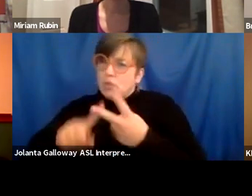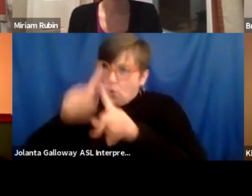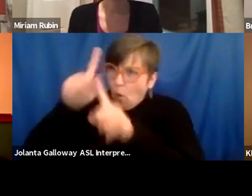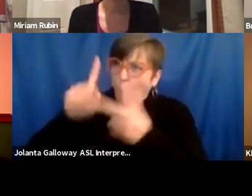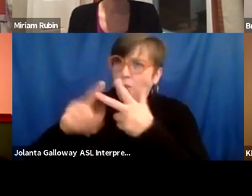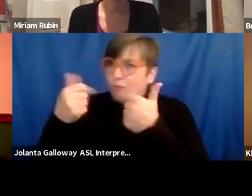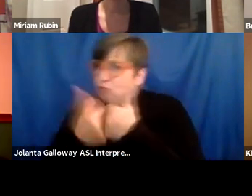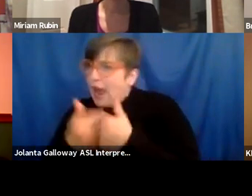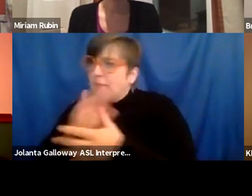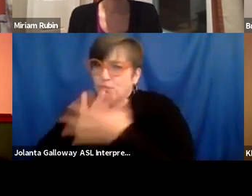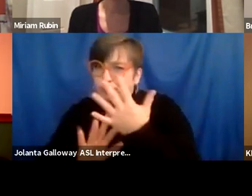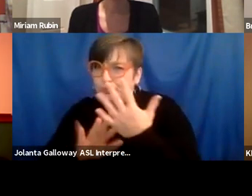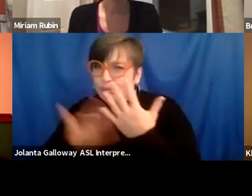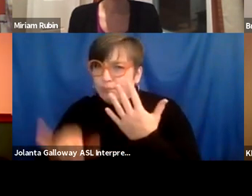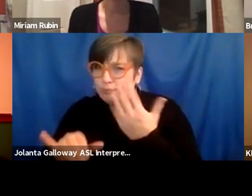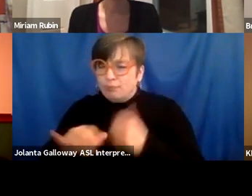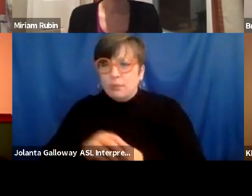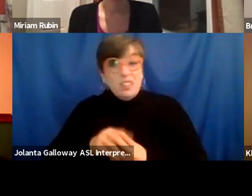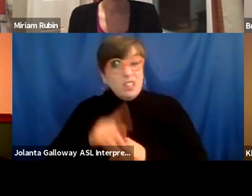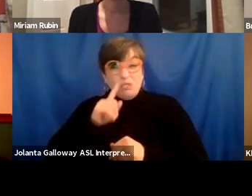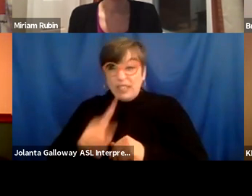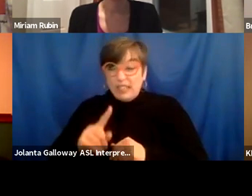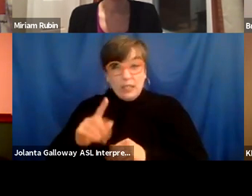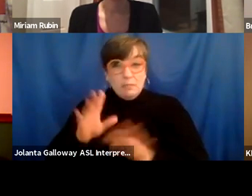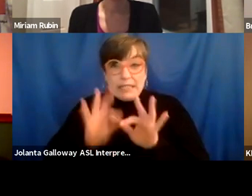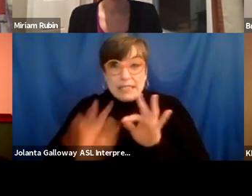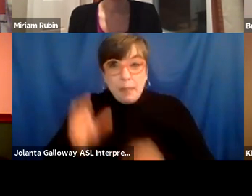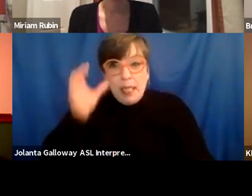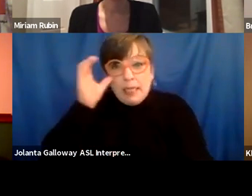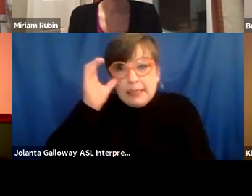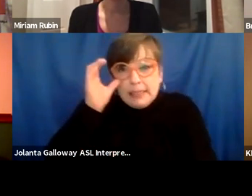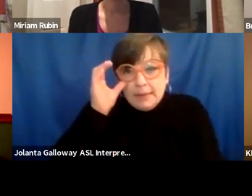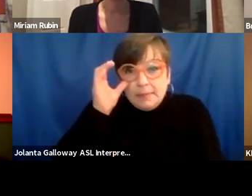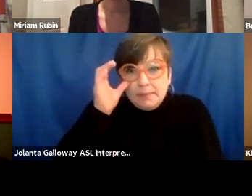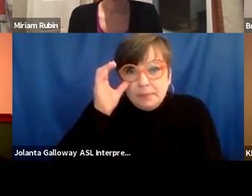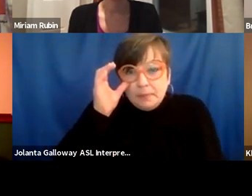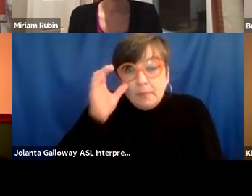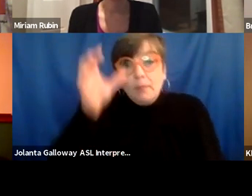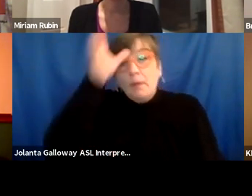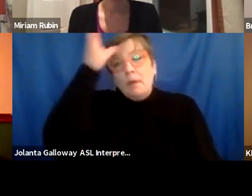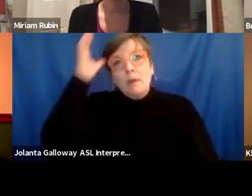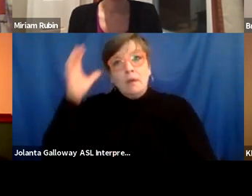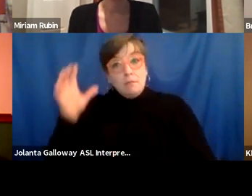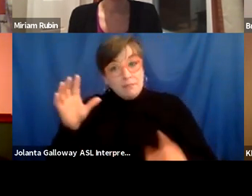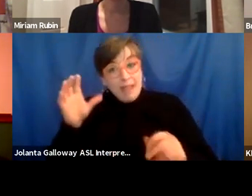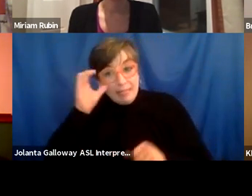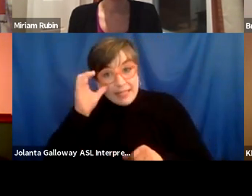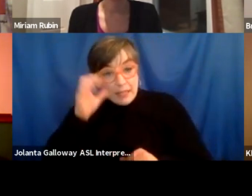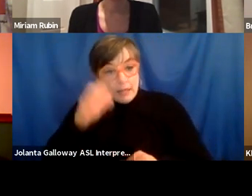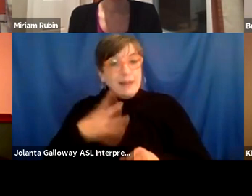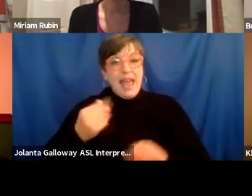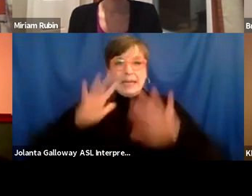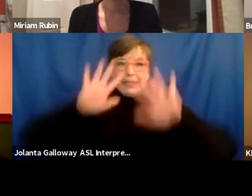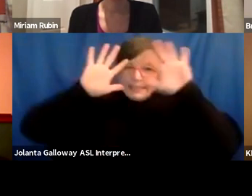are. And that is really by listening to those voices and by ensuring that we're elevating that to